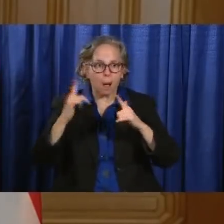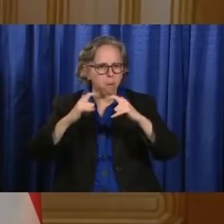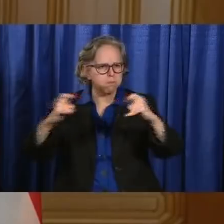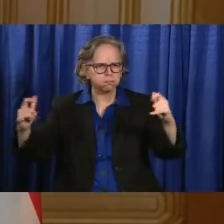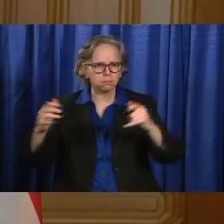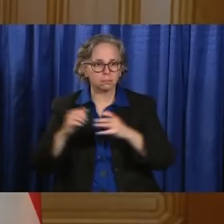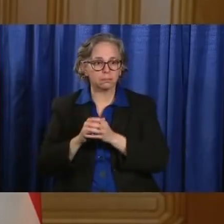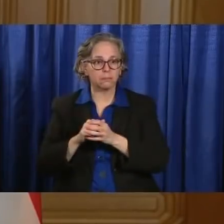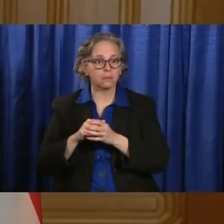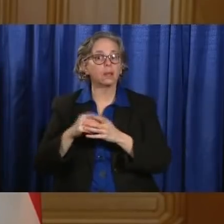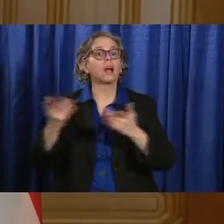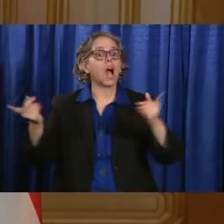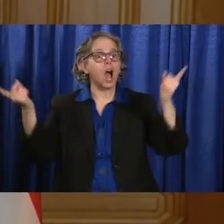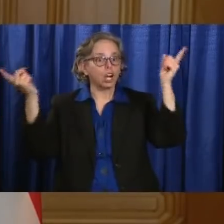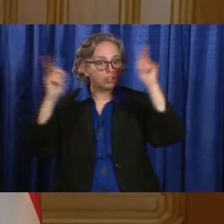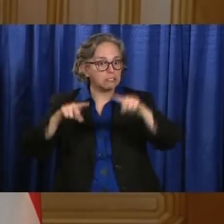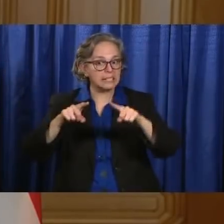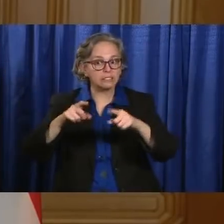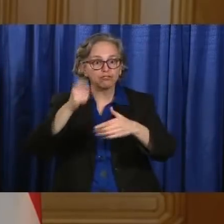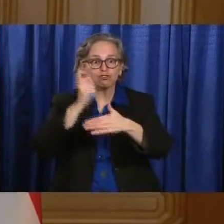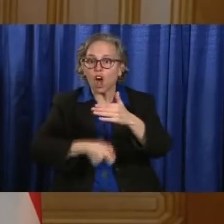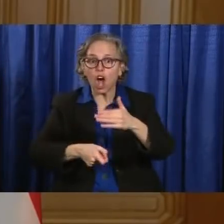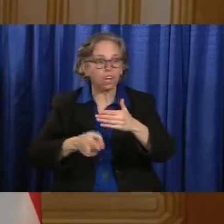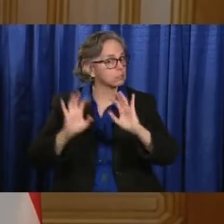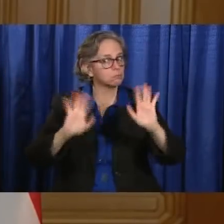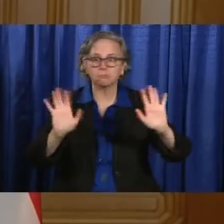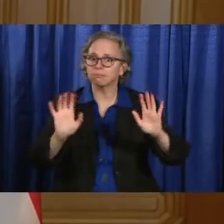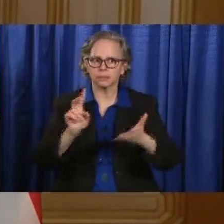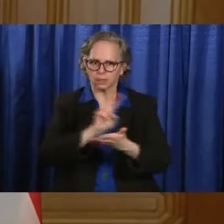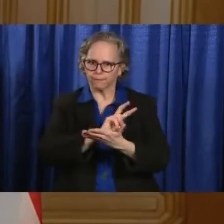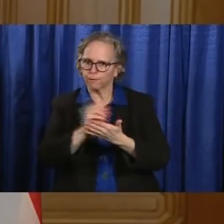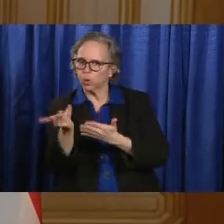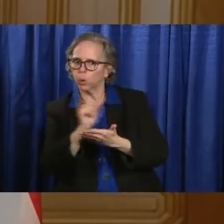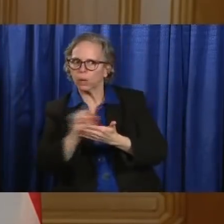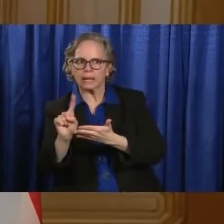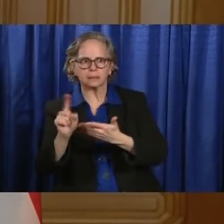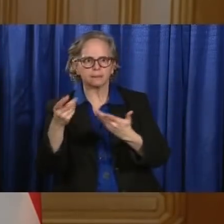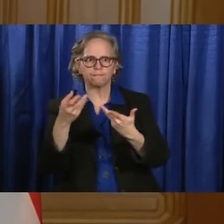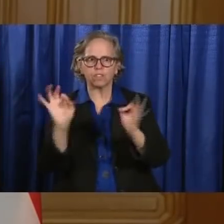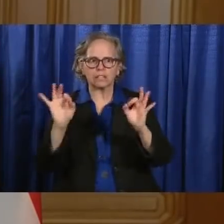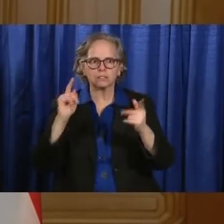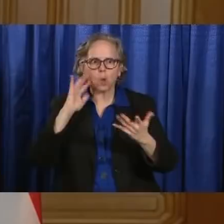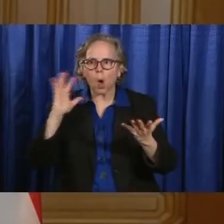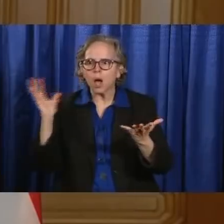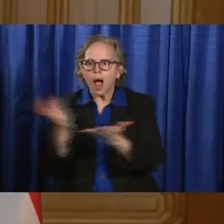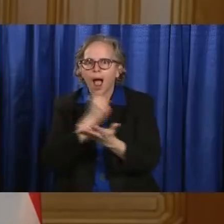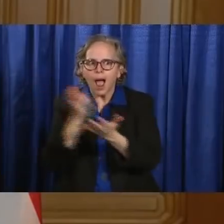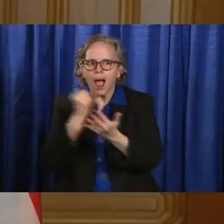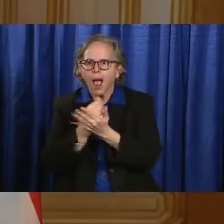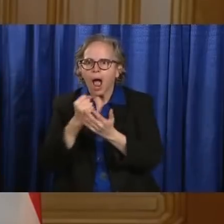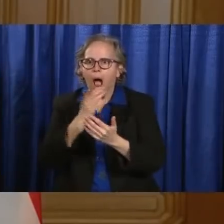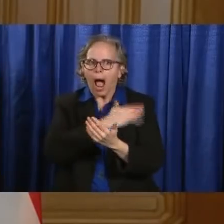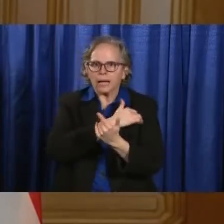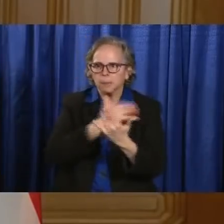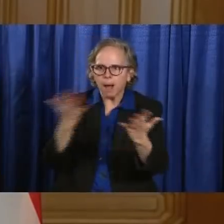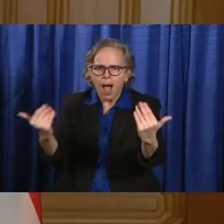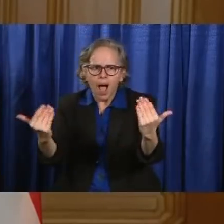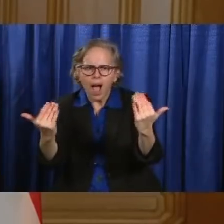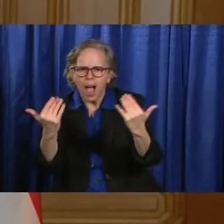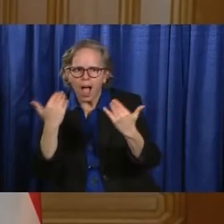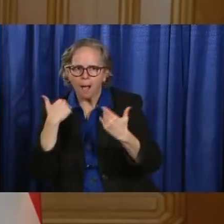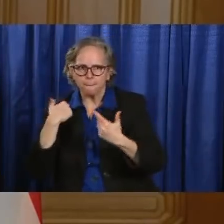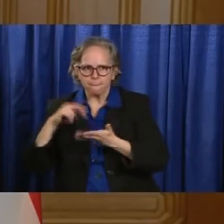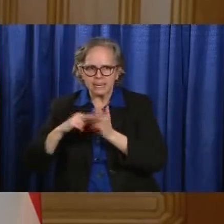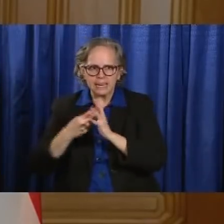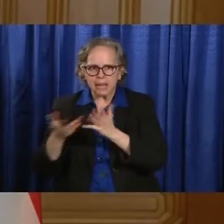weeks. So every hospital out there, we would just encourage you, bring them in. This has a multiplier effect. This means that we can use these